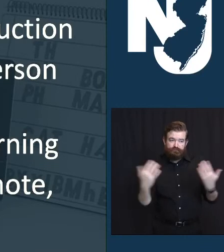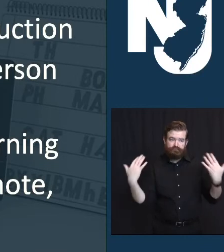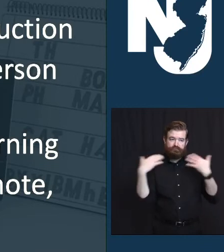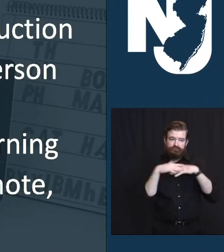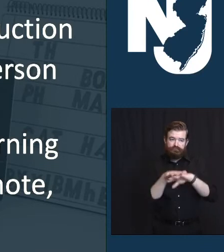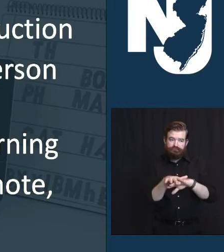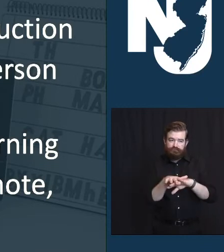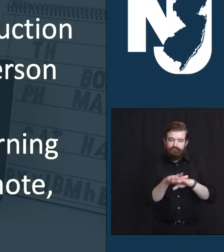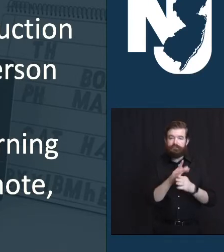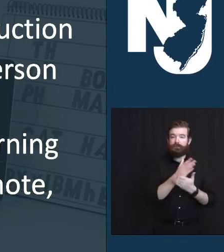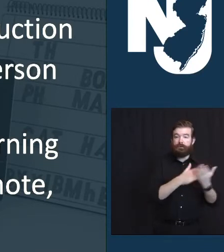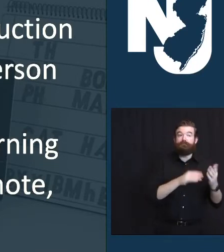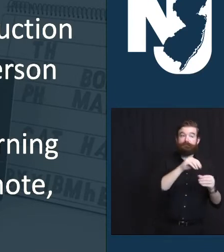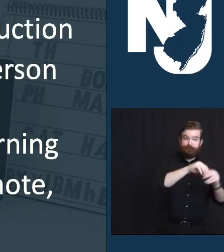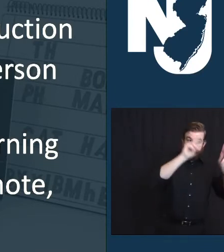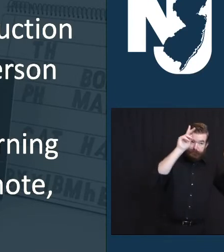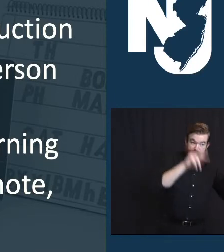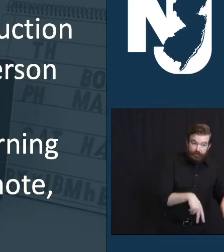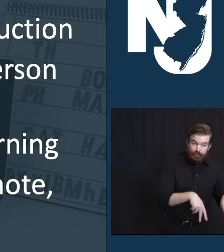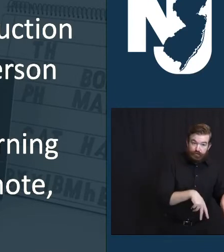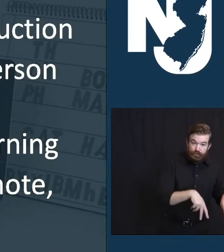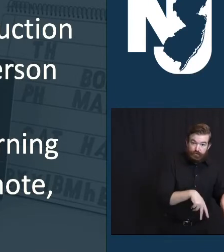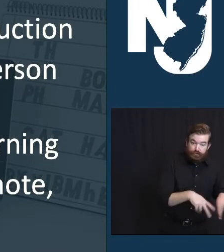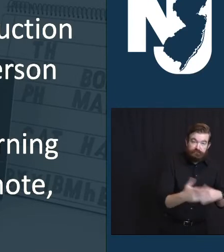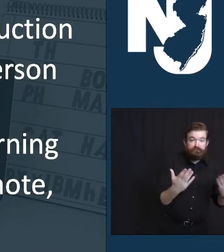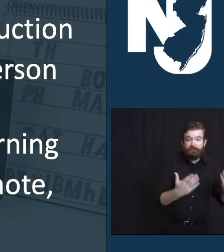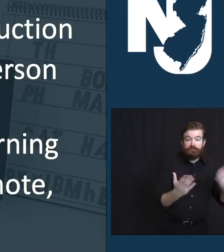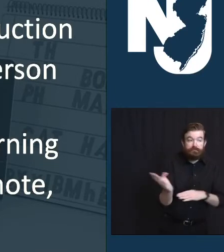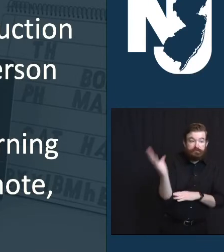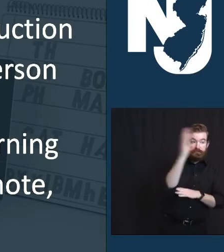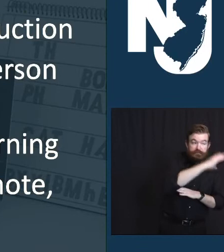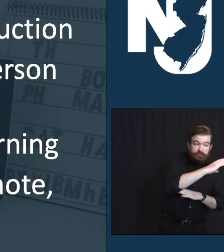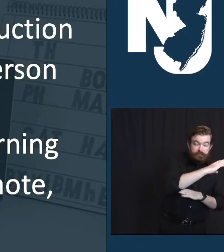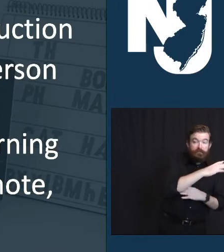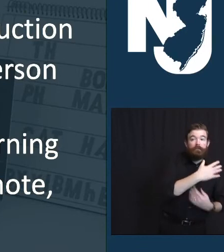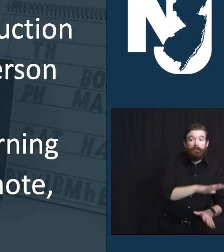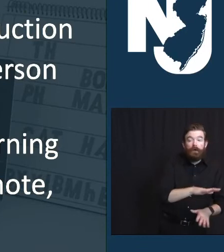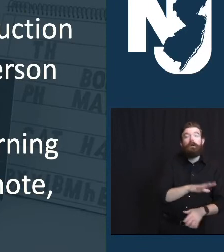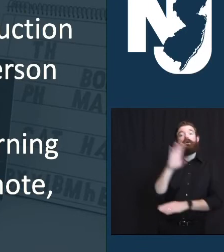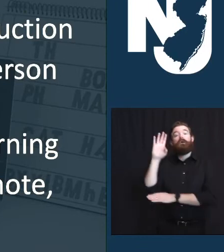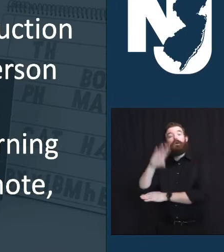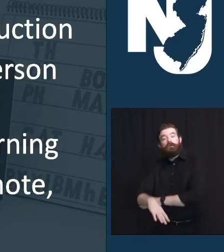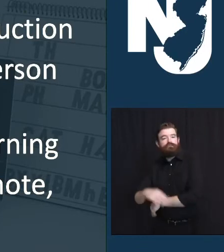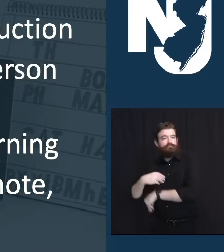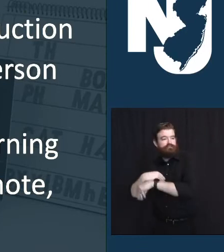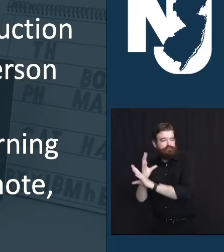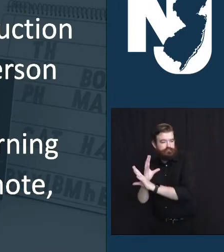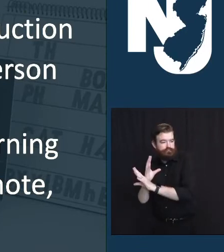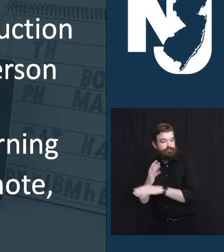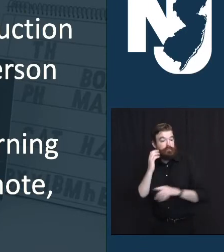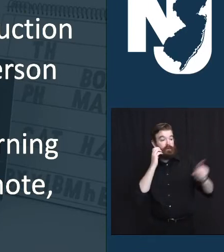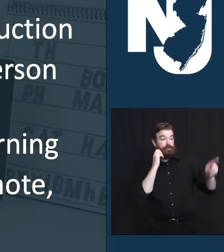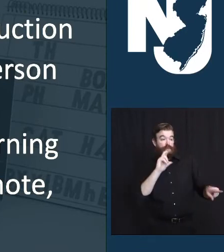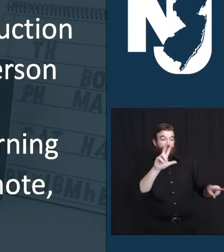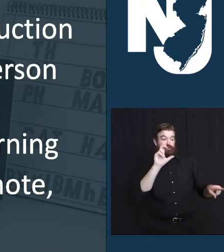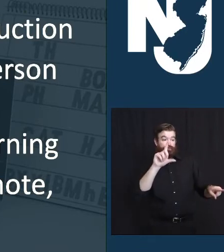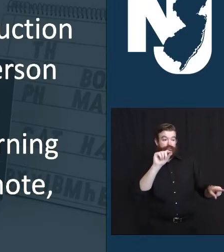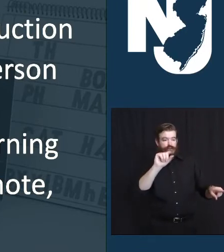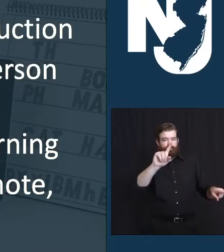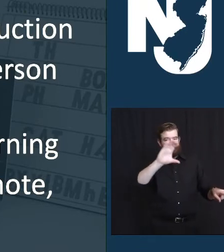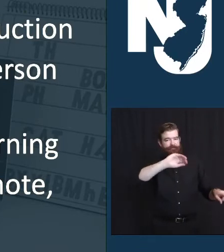day. The number of schools providing all remote learning has increased to 320, and 47 districts are operating with a mix of